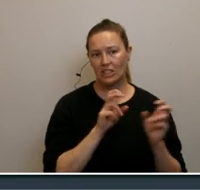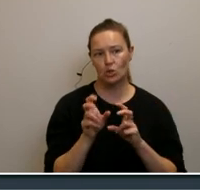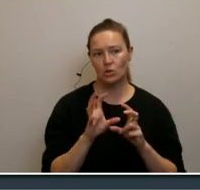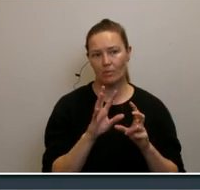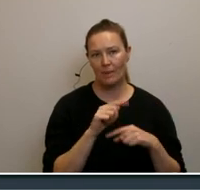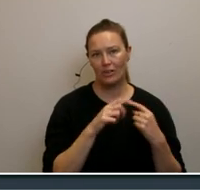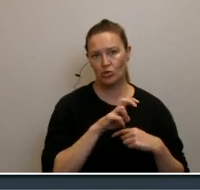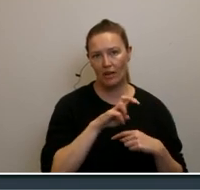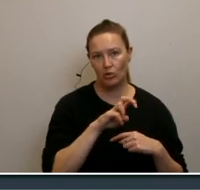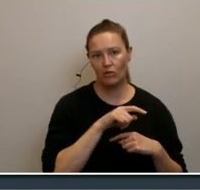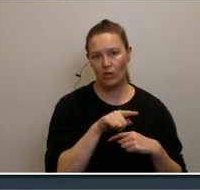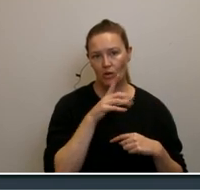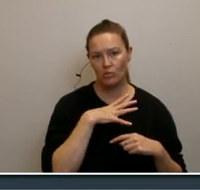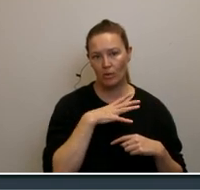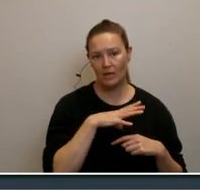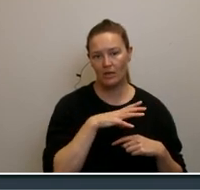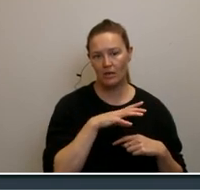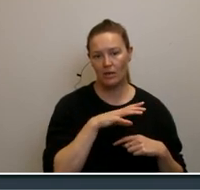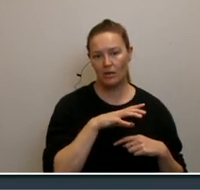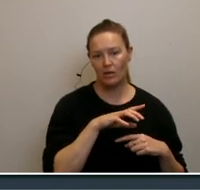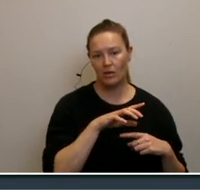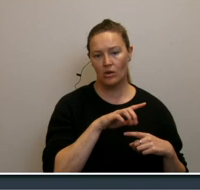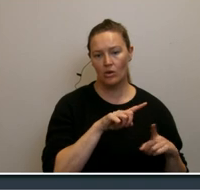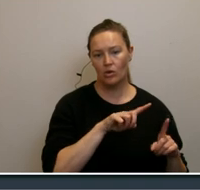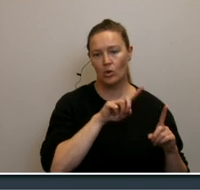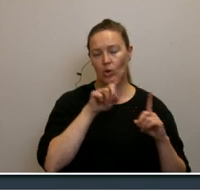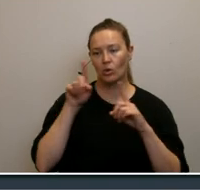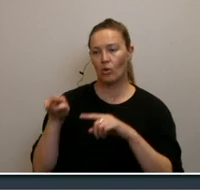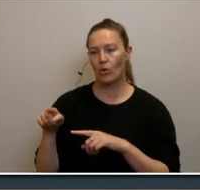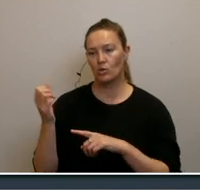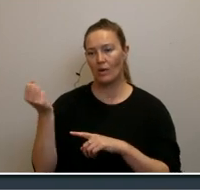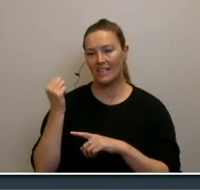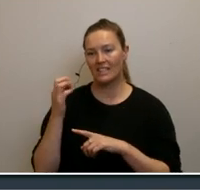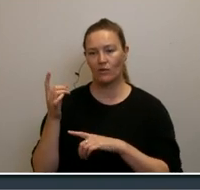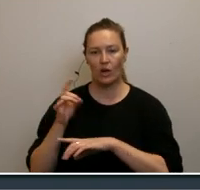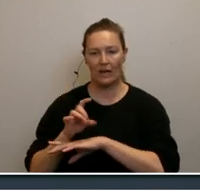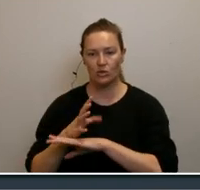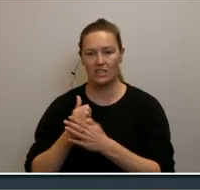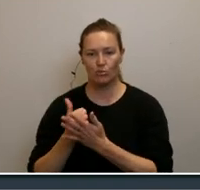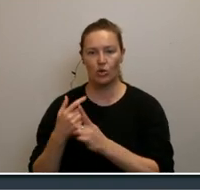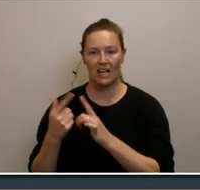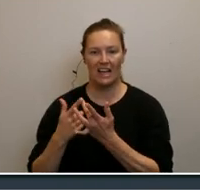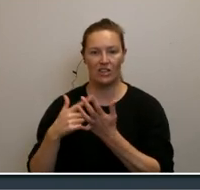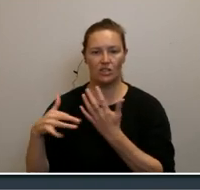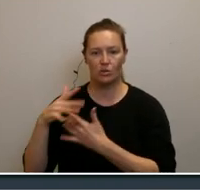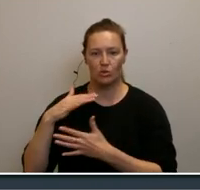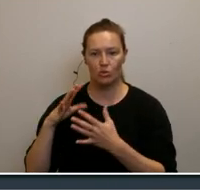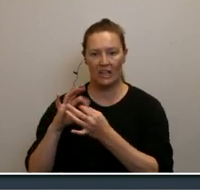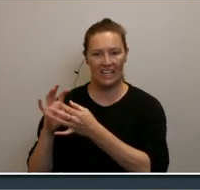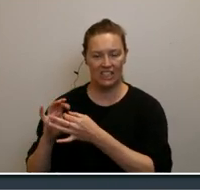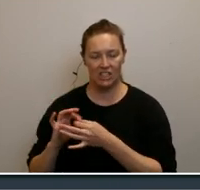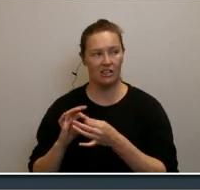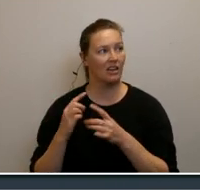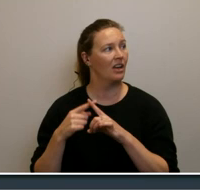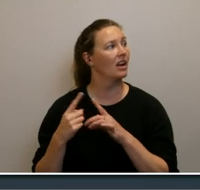women who are coming to Hastings for counselling support, as well as other social connection and